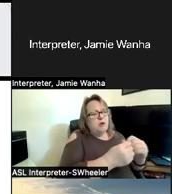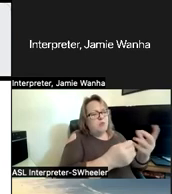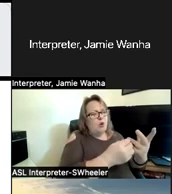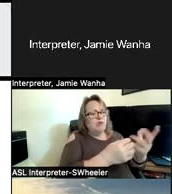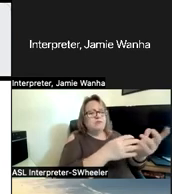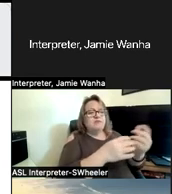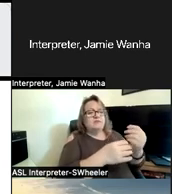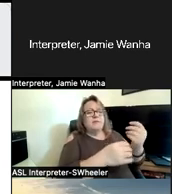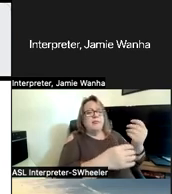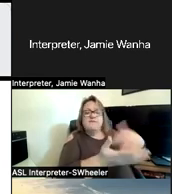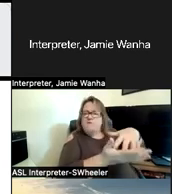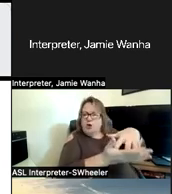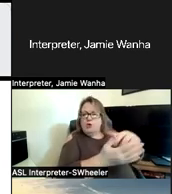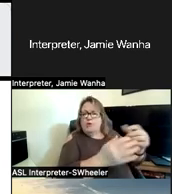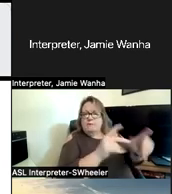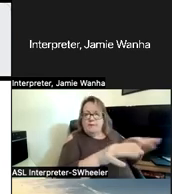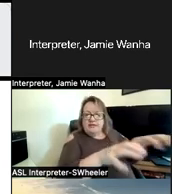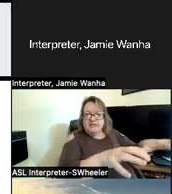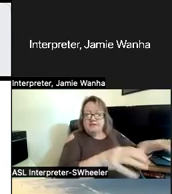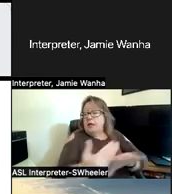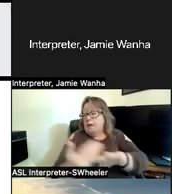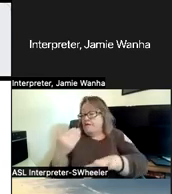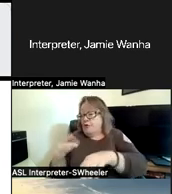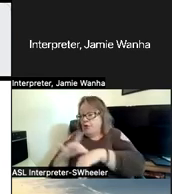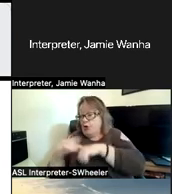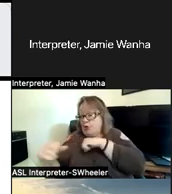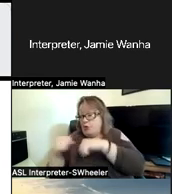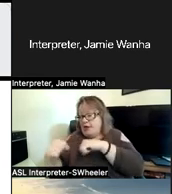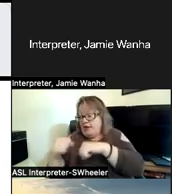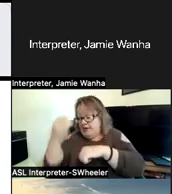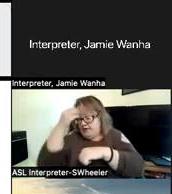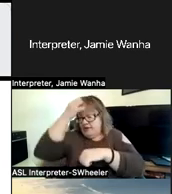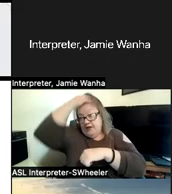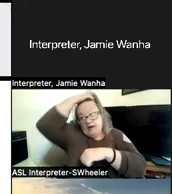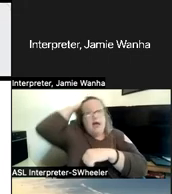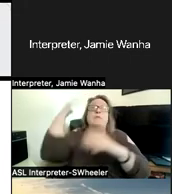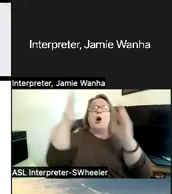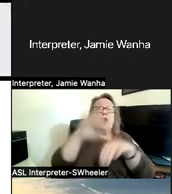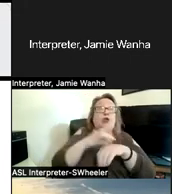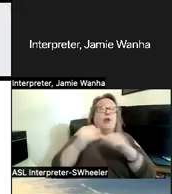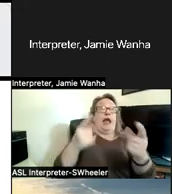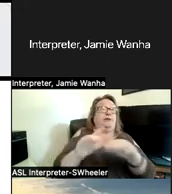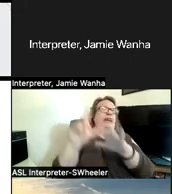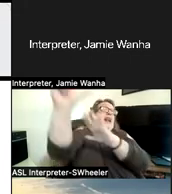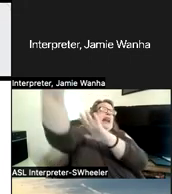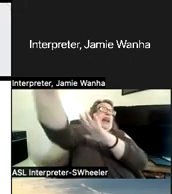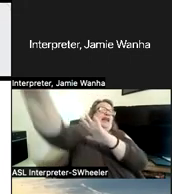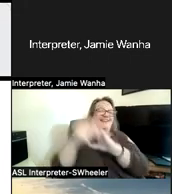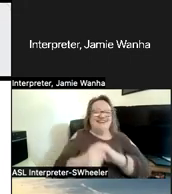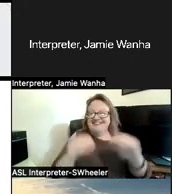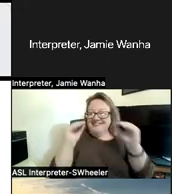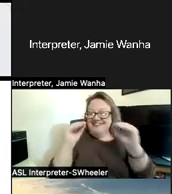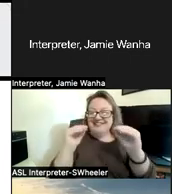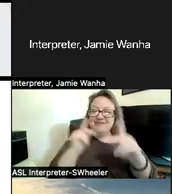that before the earthquake, and I'm hoping the earthquake is well after my lifetime, educating people on earthquake